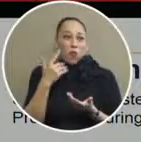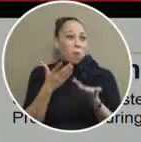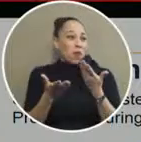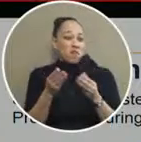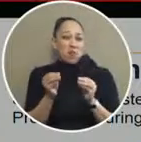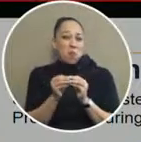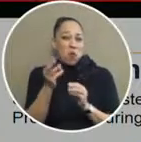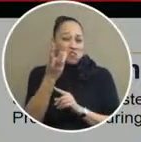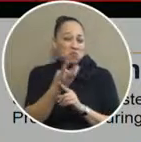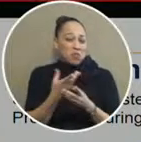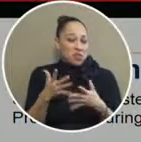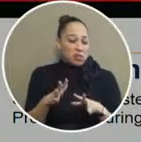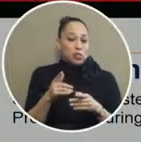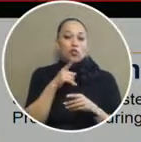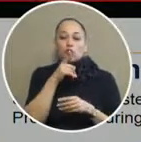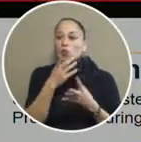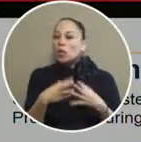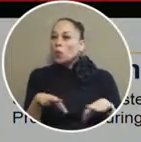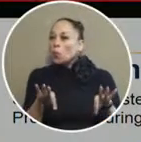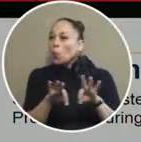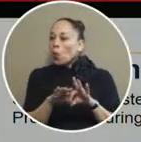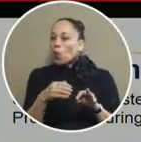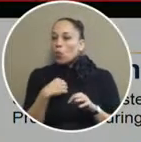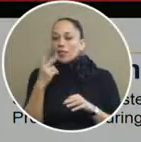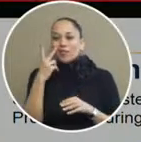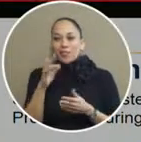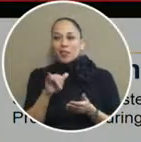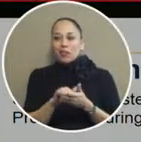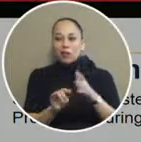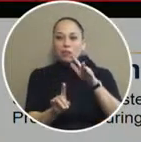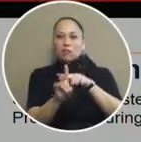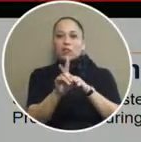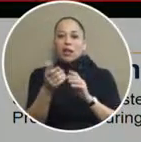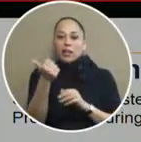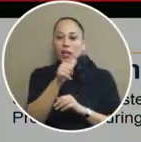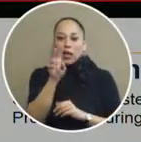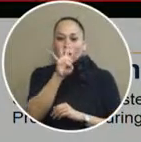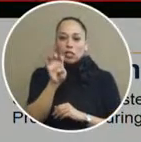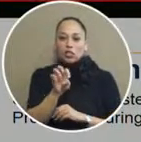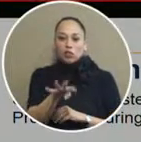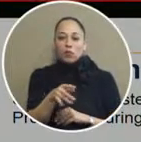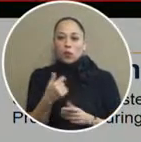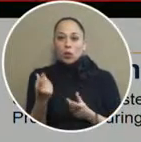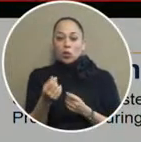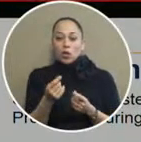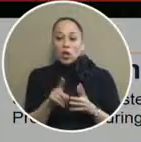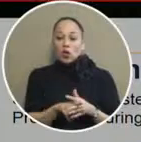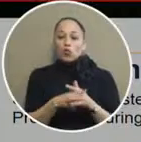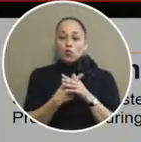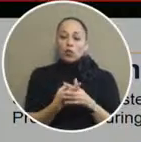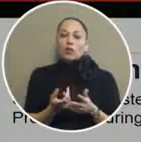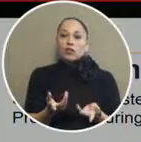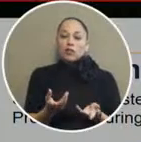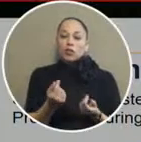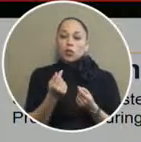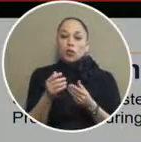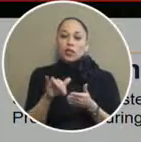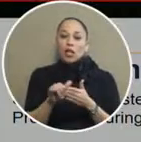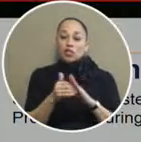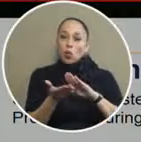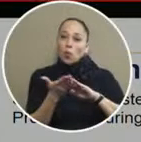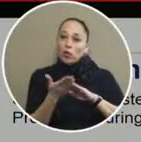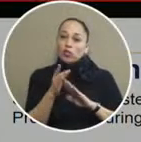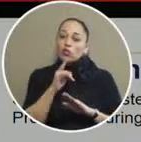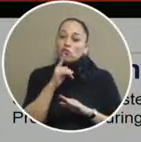So it's very important, and we're seeing this come across in every survey that we've done. Restarting and continuing operations,